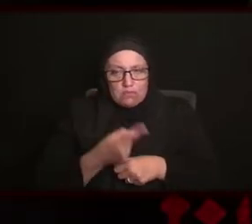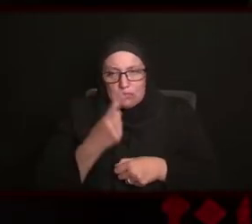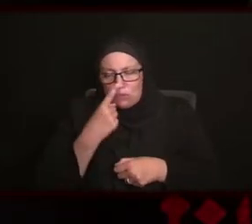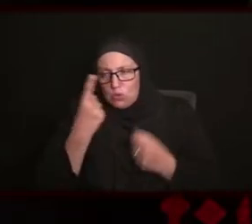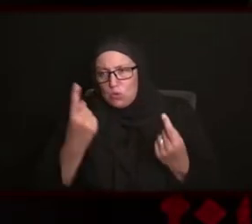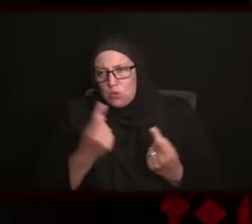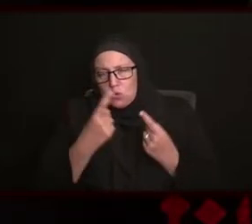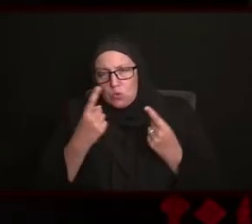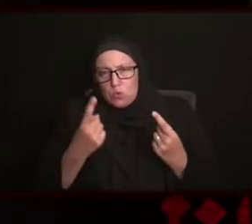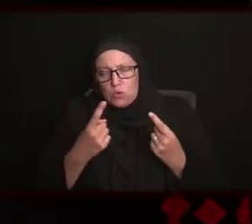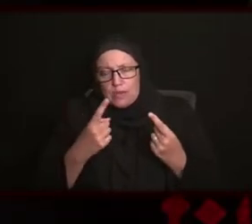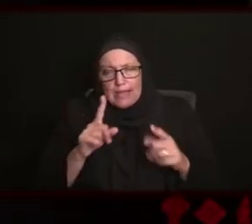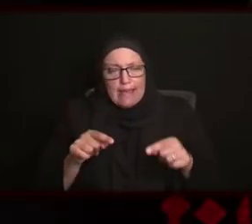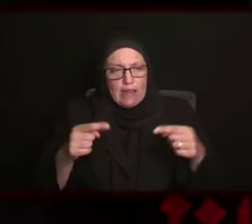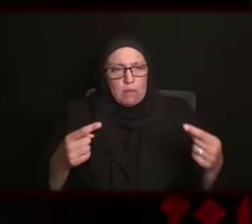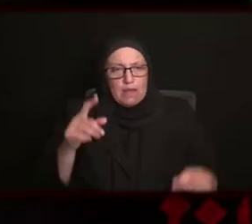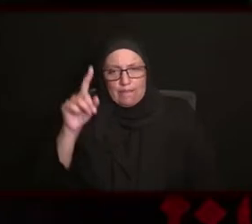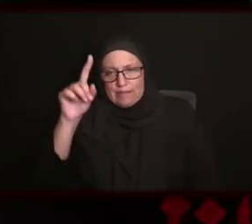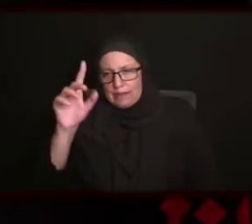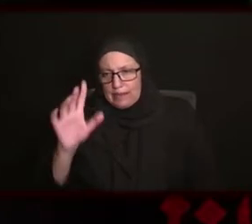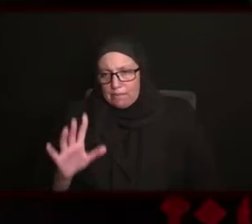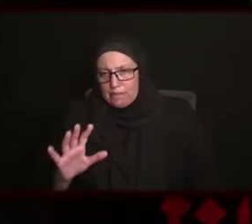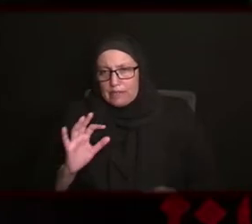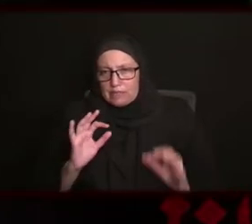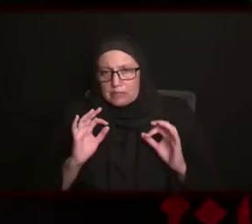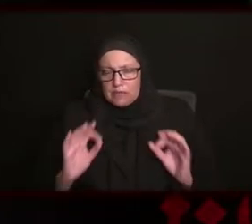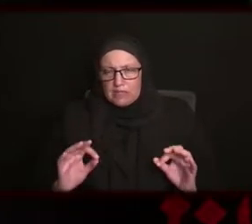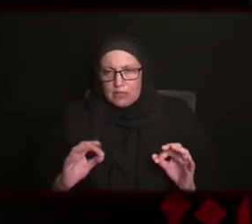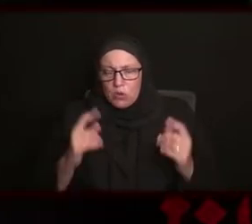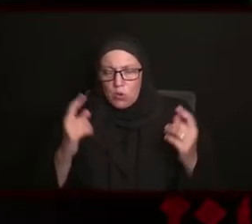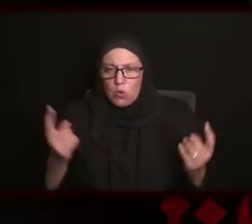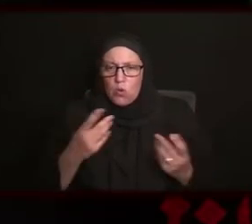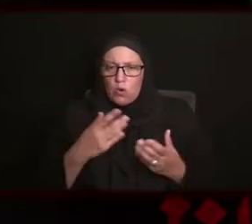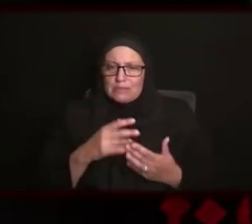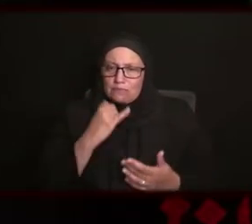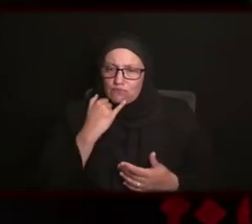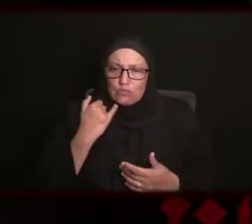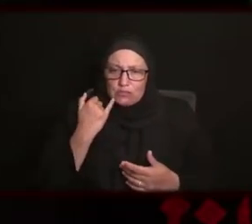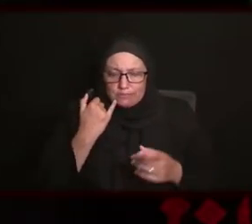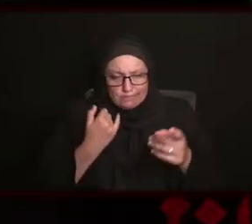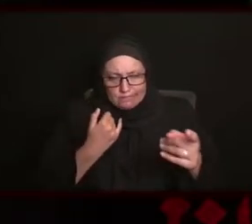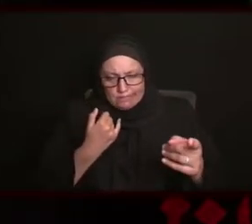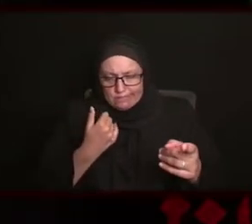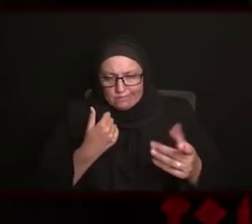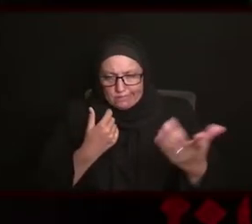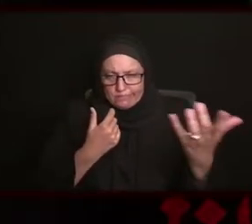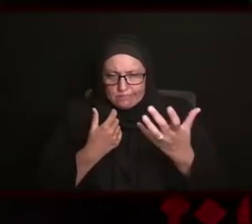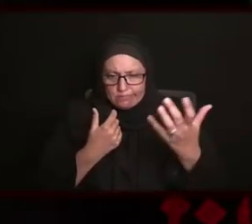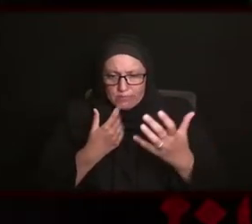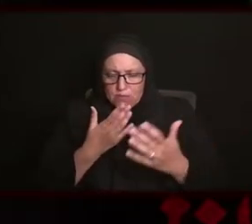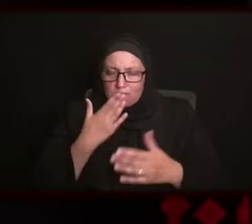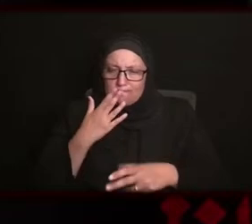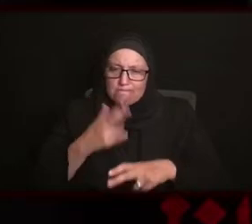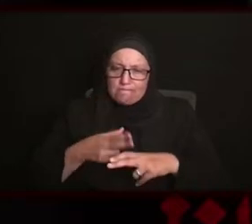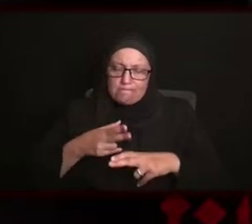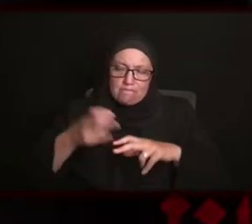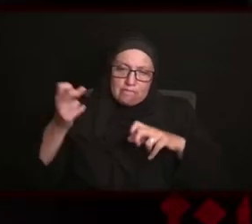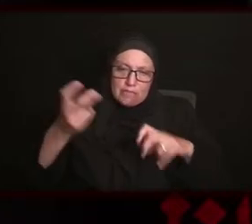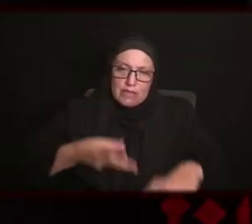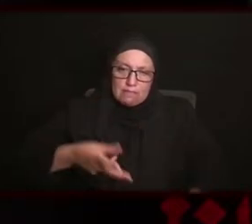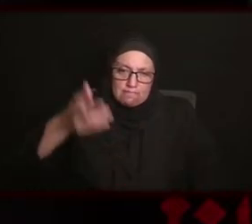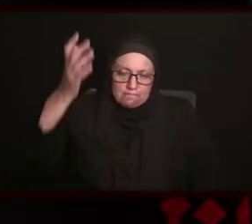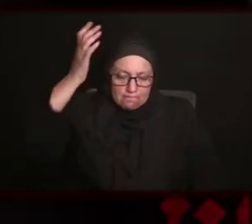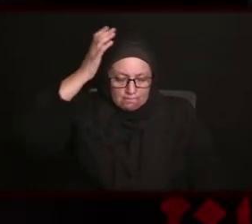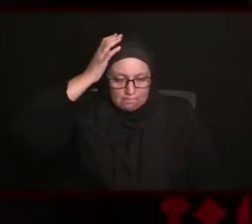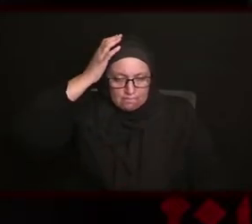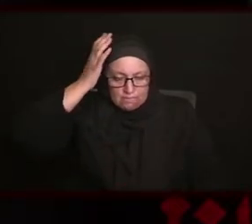to those who are on the front lines, and to hasten the reappearance of our 12th Holy Imam. Inshallah, we'll